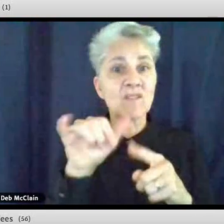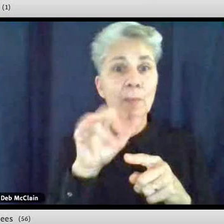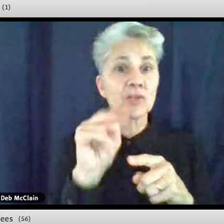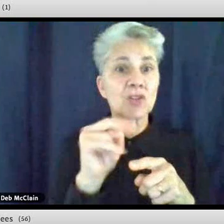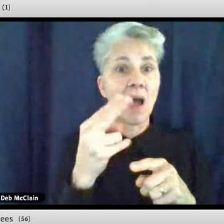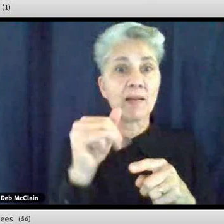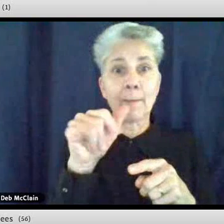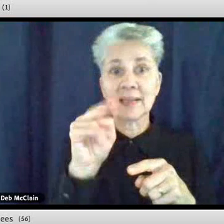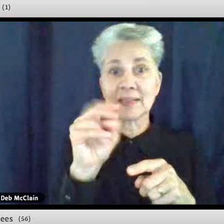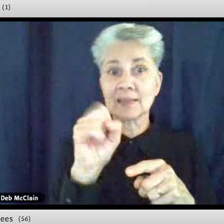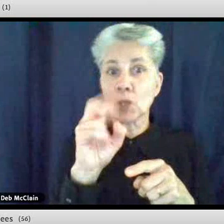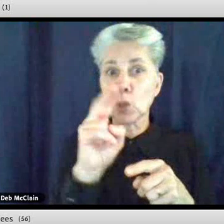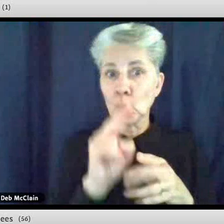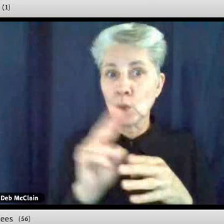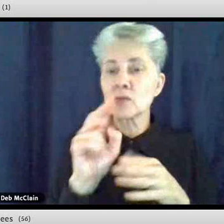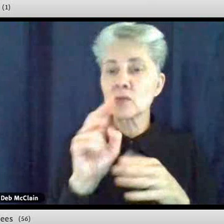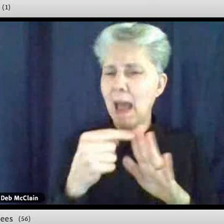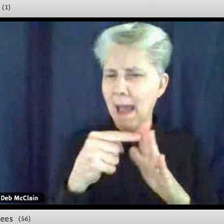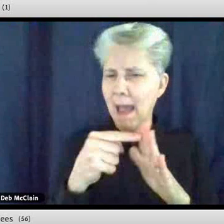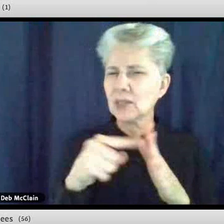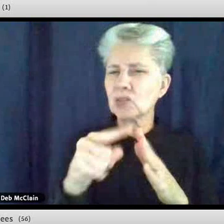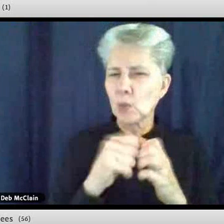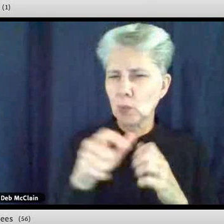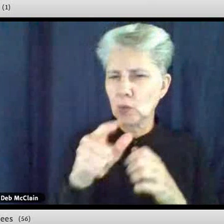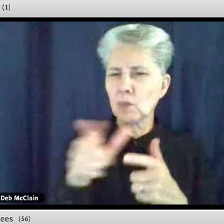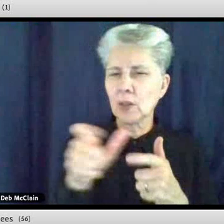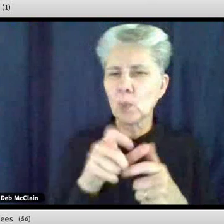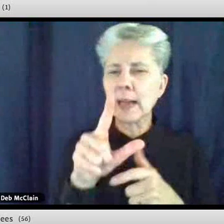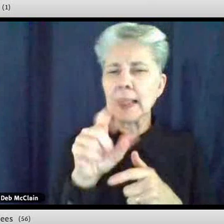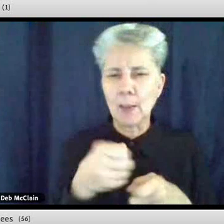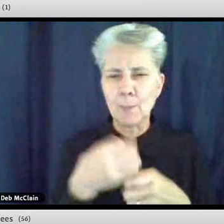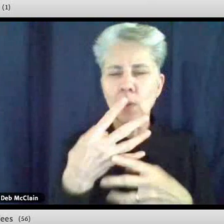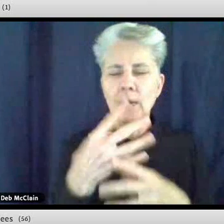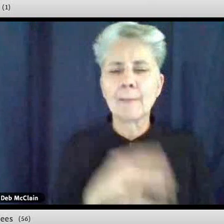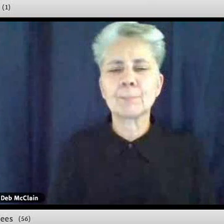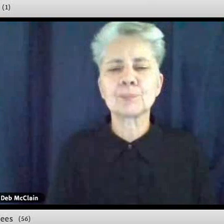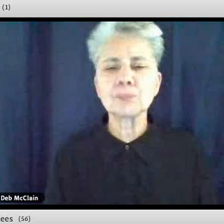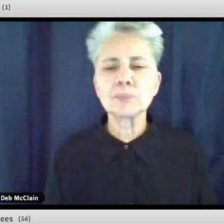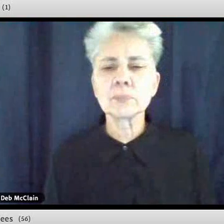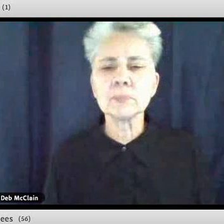University. Yeah, I can check Lee real quick. Yep. So we can go over here to Lee.